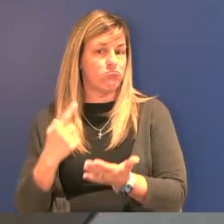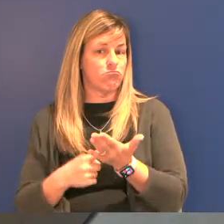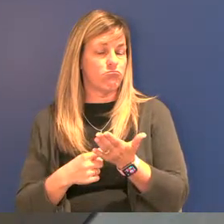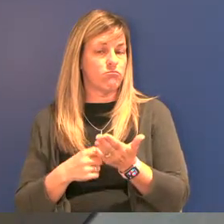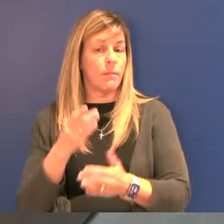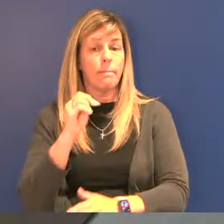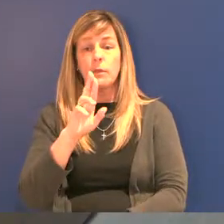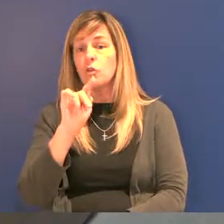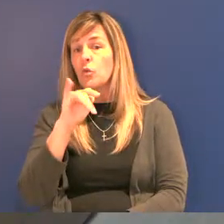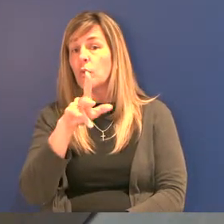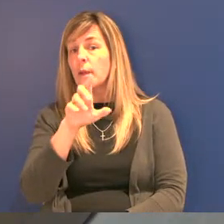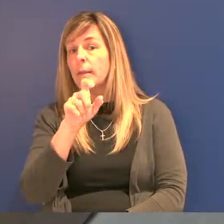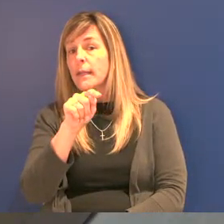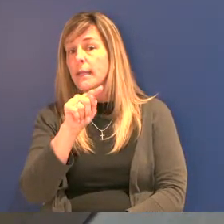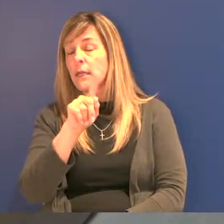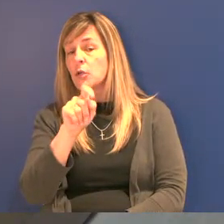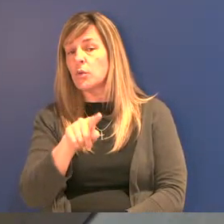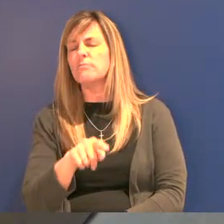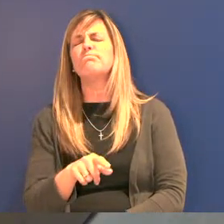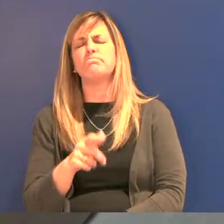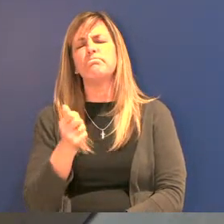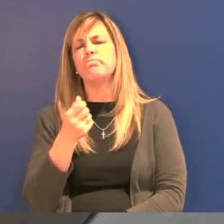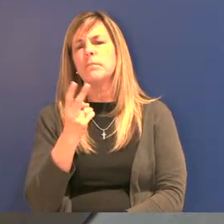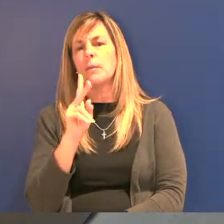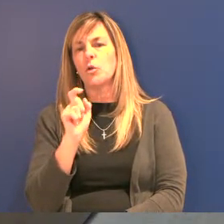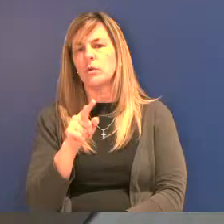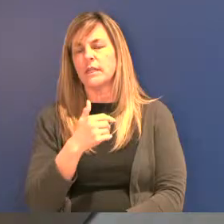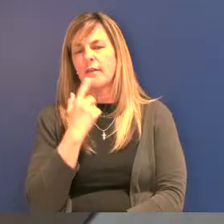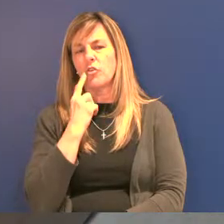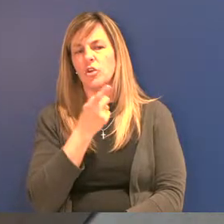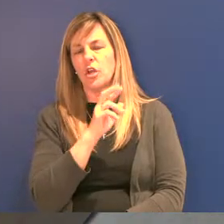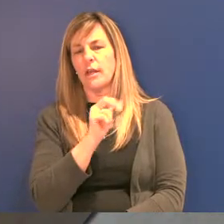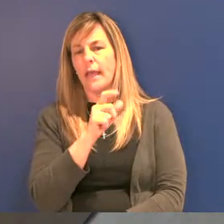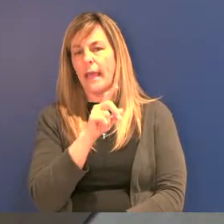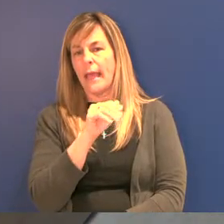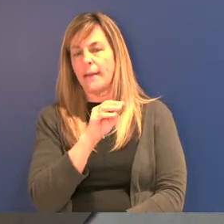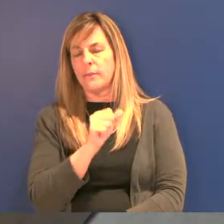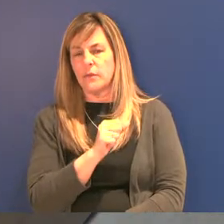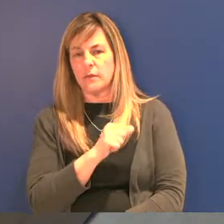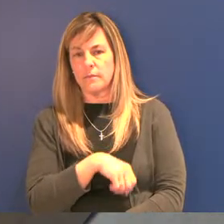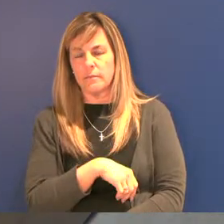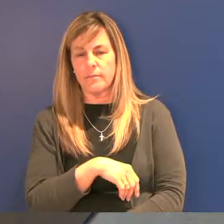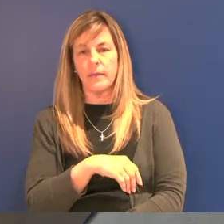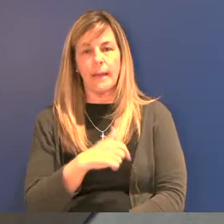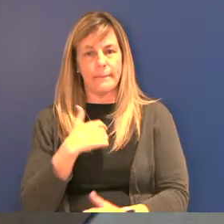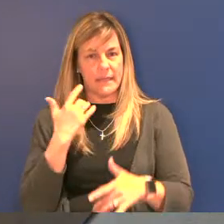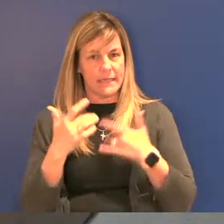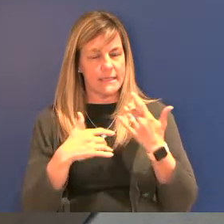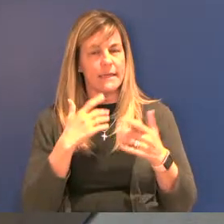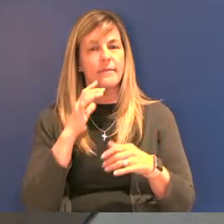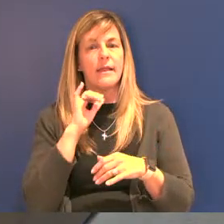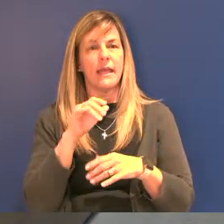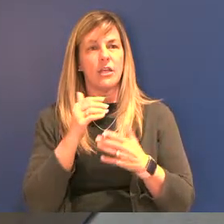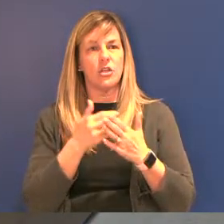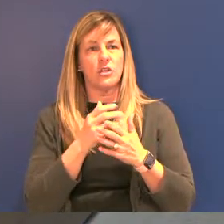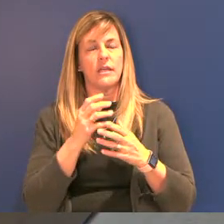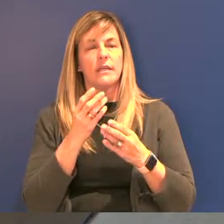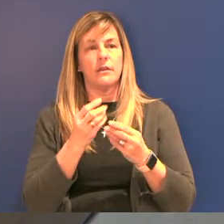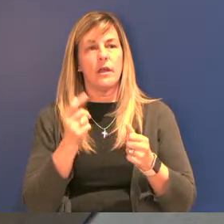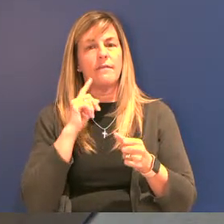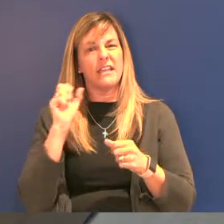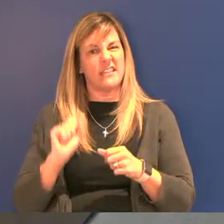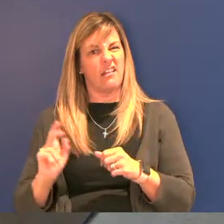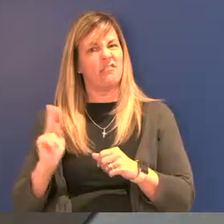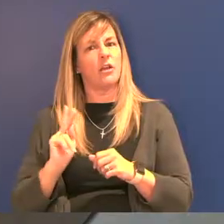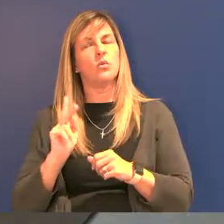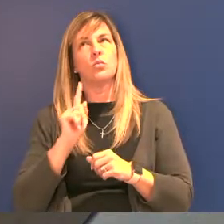Triplett. I have a couple of questions for Dr. Adams. I know that I'm excited about the MLD solution. South Knox definitely